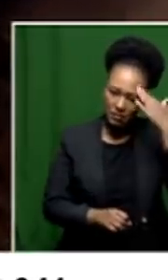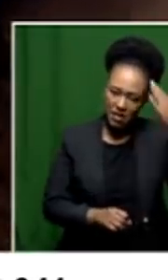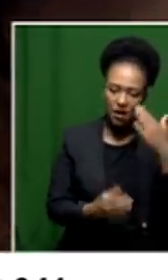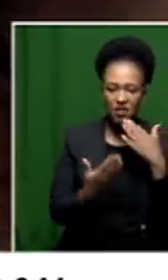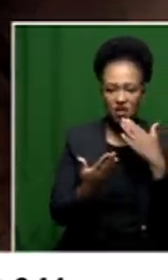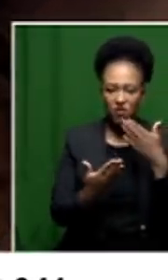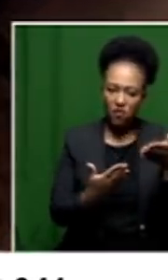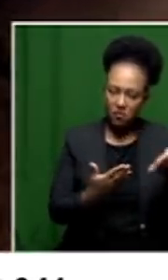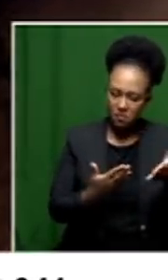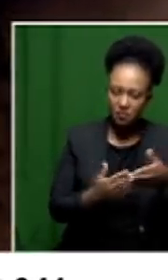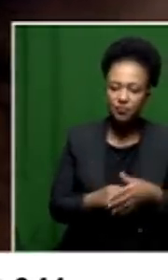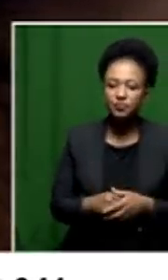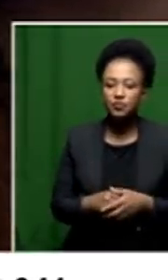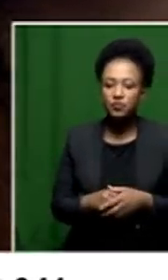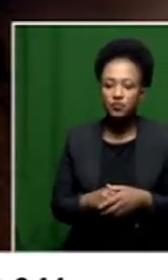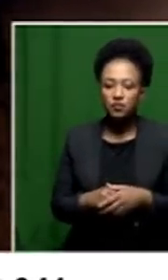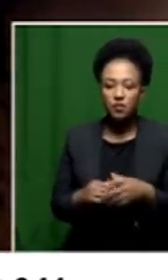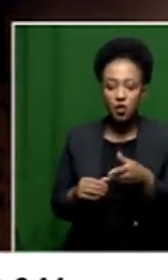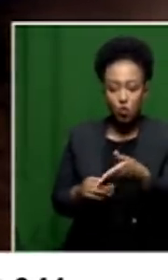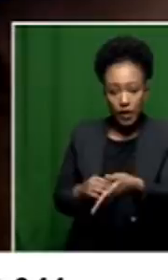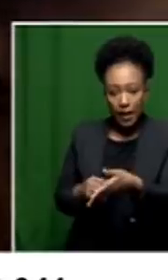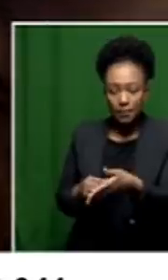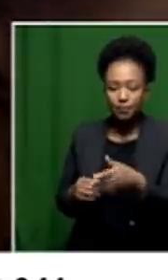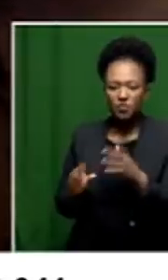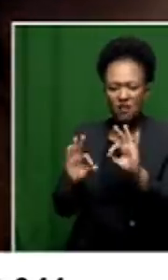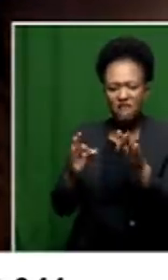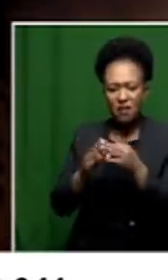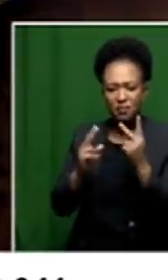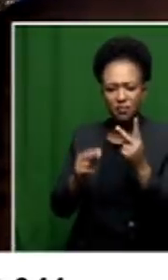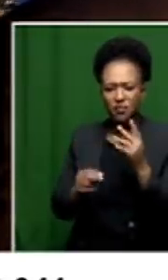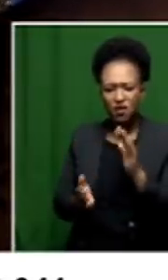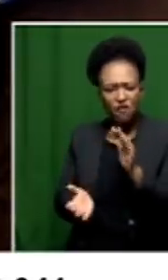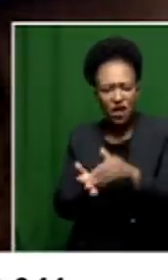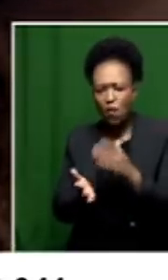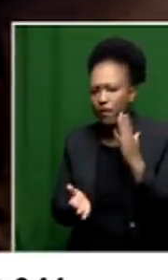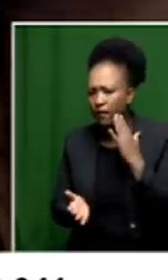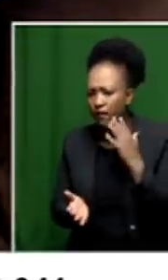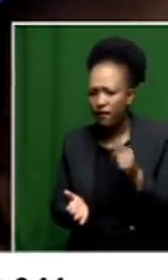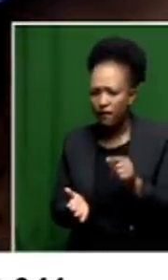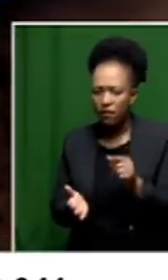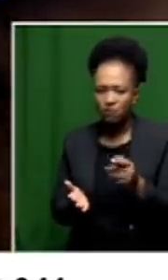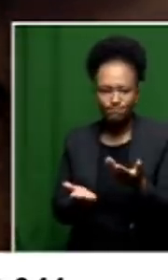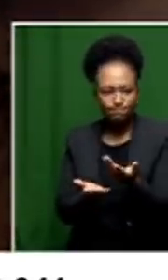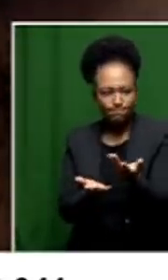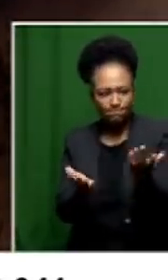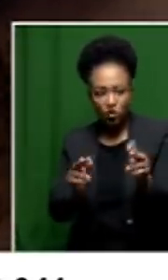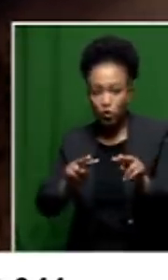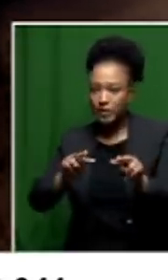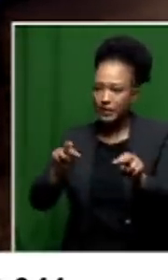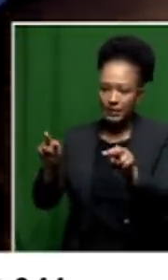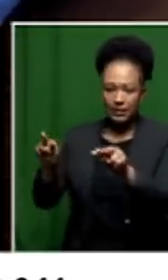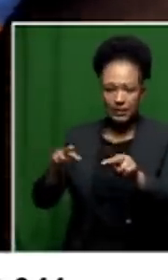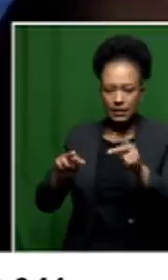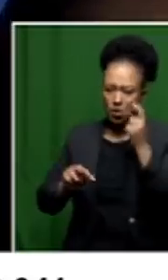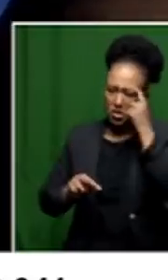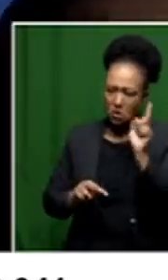for joining us. Obviously, you came here with your family. When did you arrive? And also, what do you make of the destruction that you have